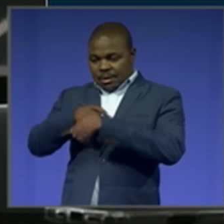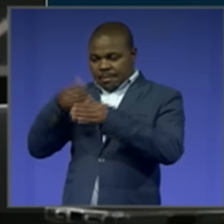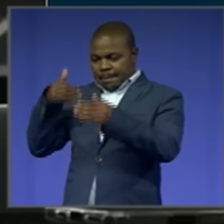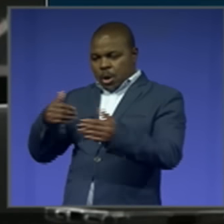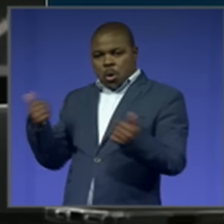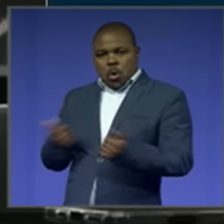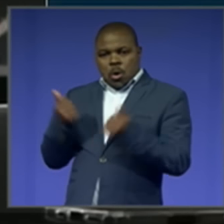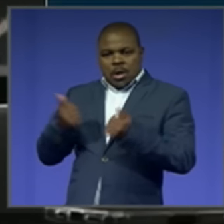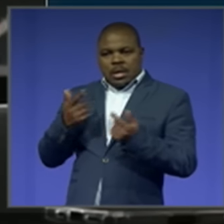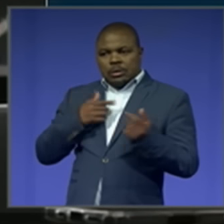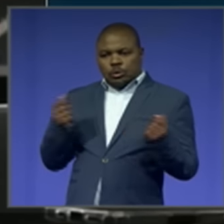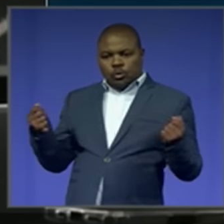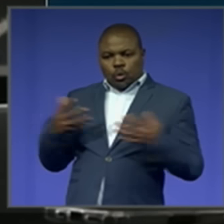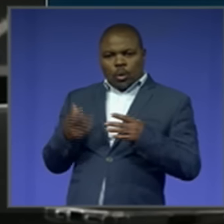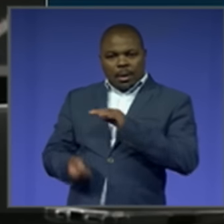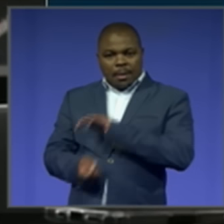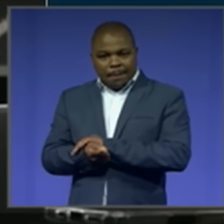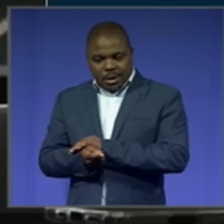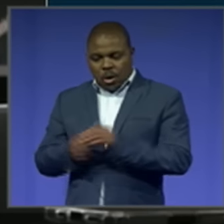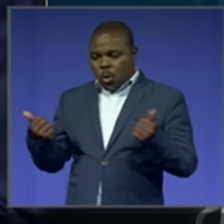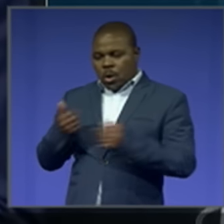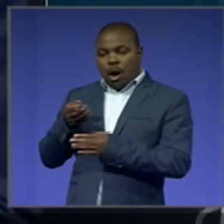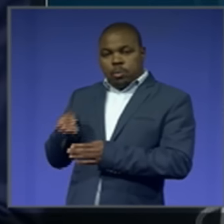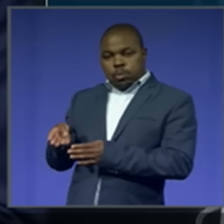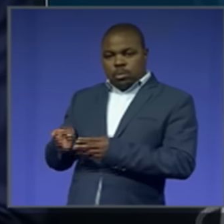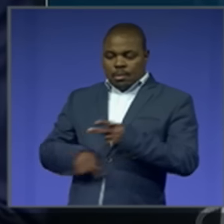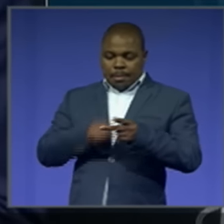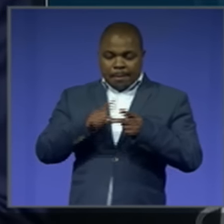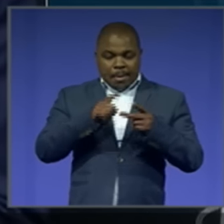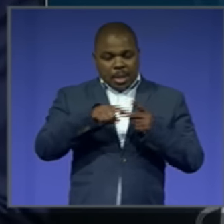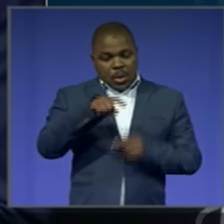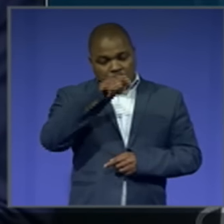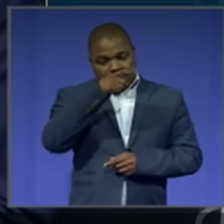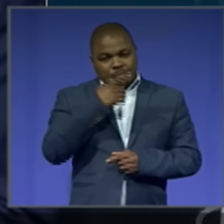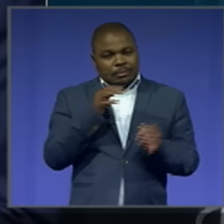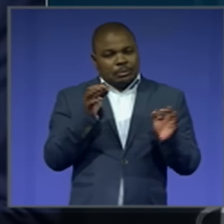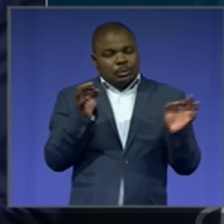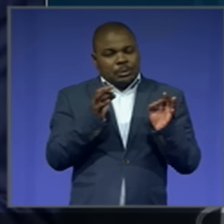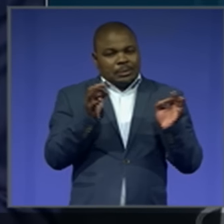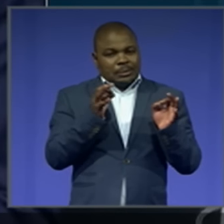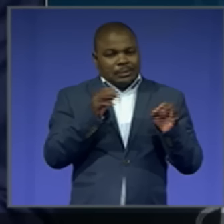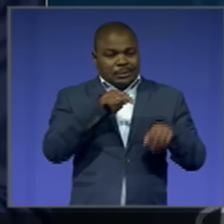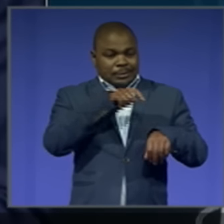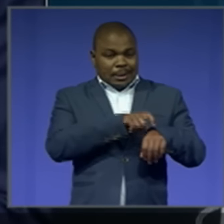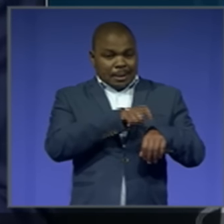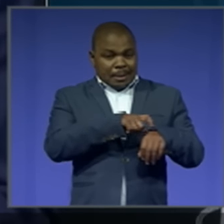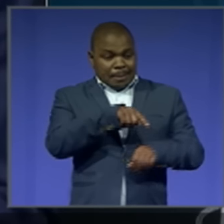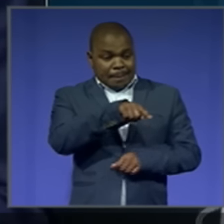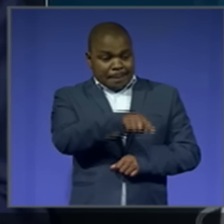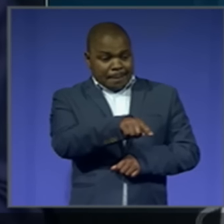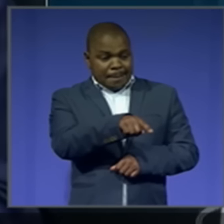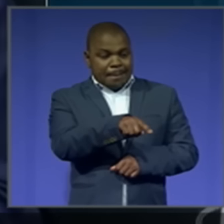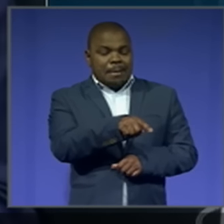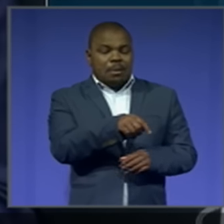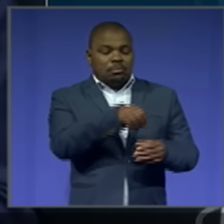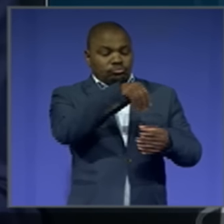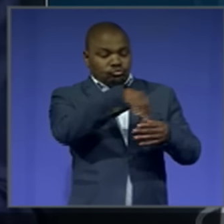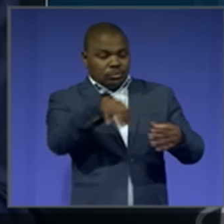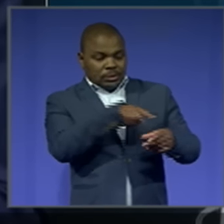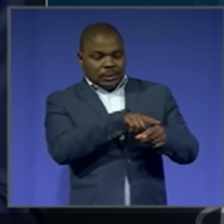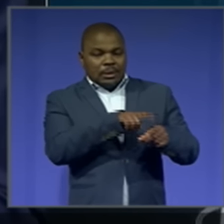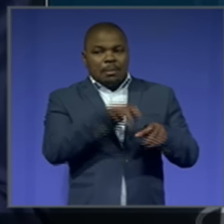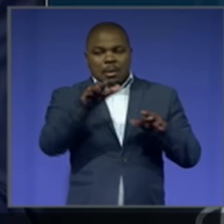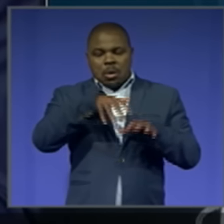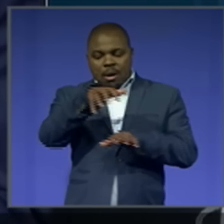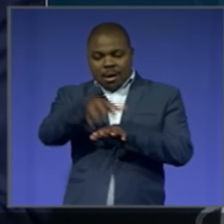already done before the shock was done. The winter crops would feel it, but agriculturists